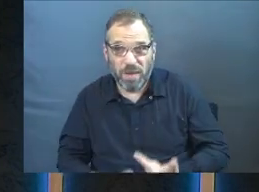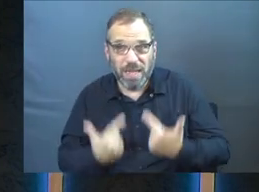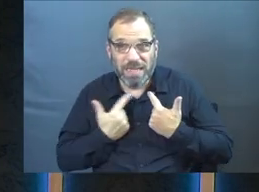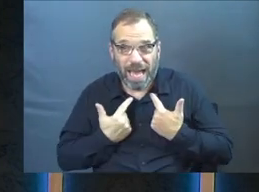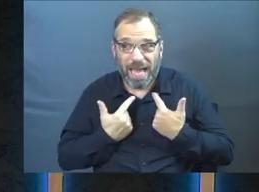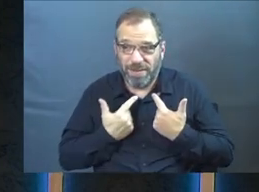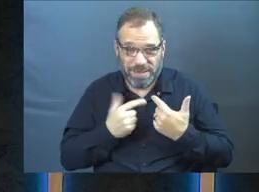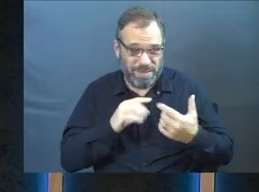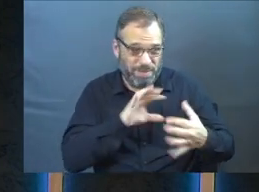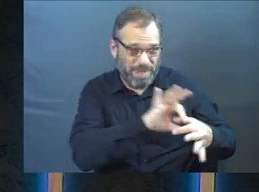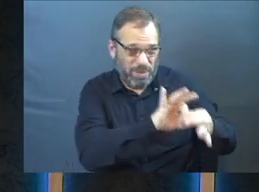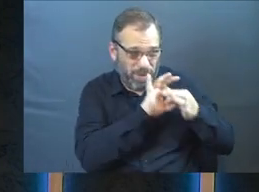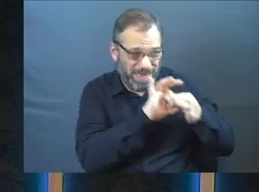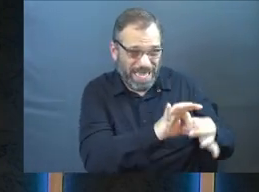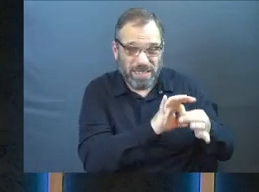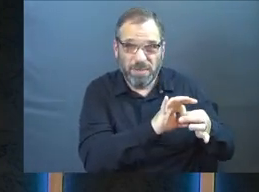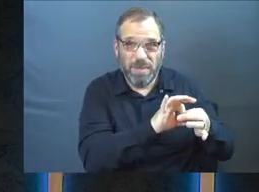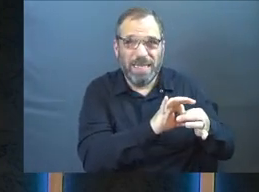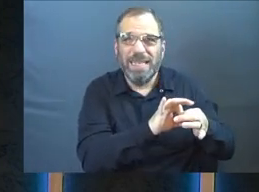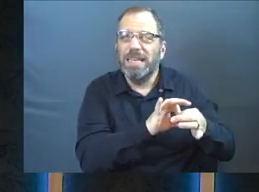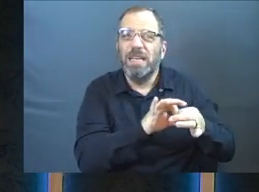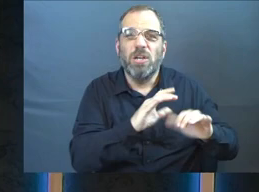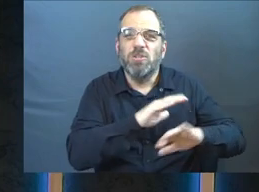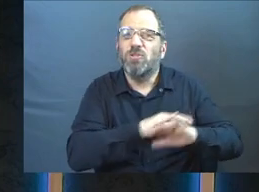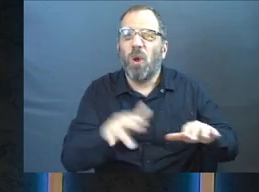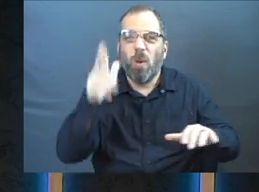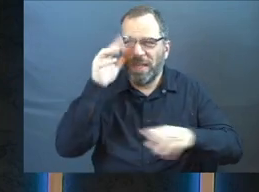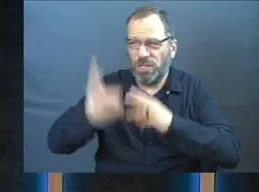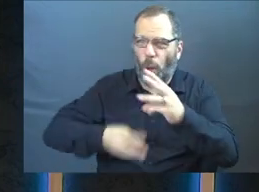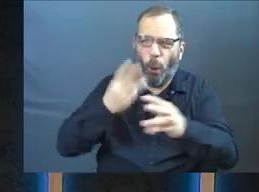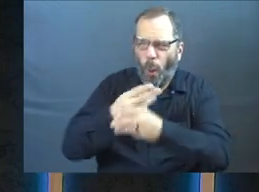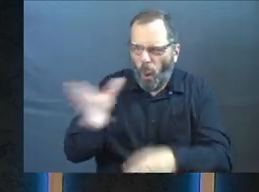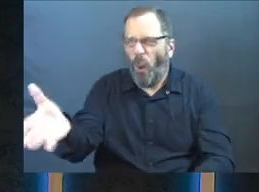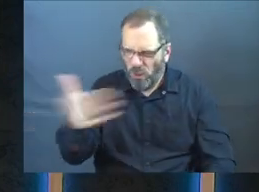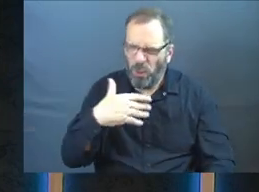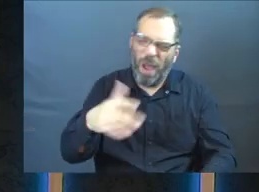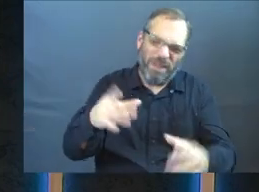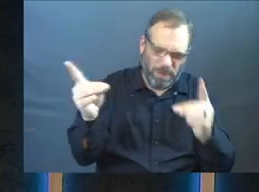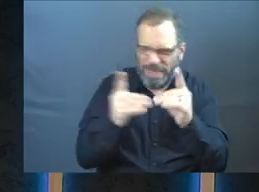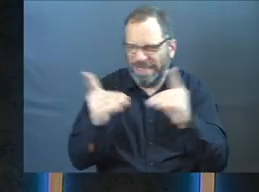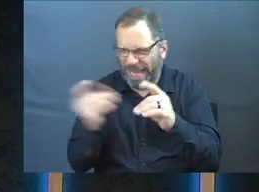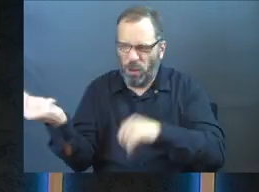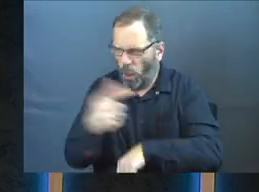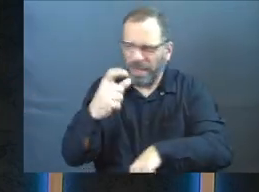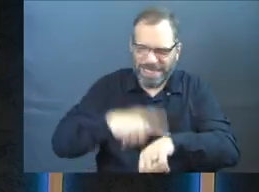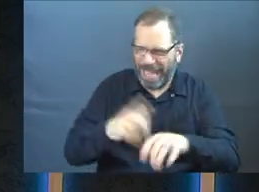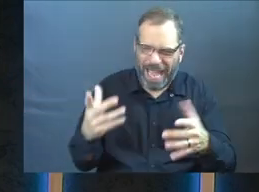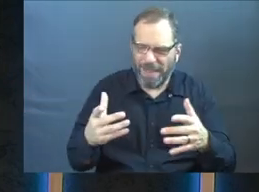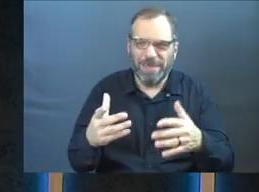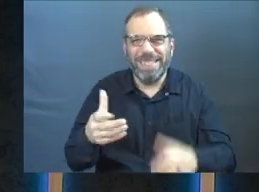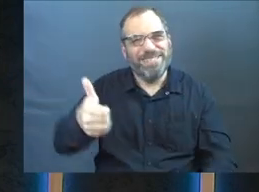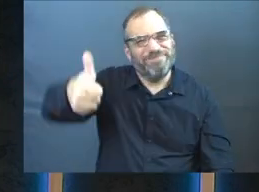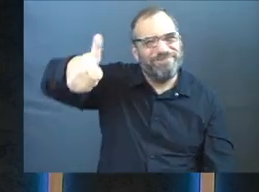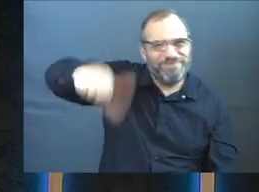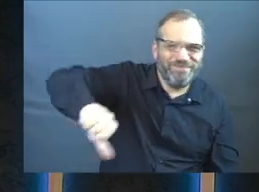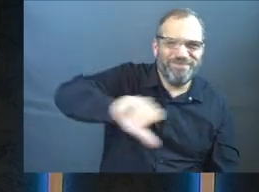life to be in a partnership like this with somebody, don't listen to the world that says you've always got to be dating someone. Reject